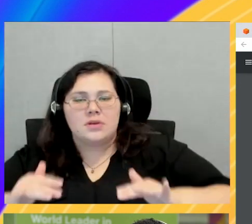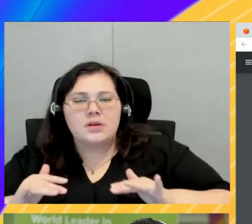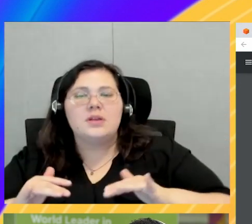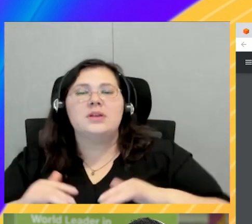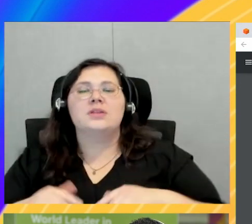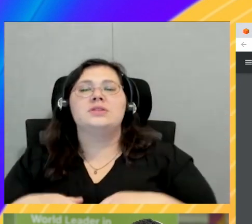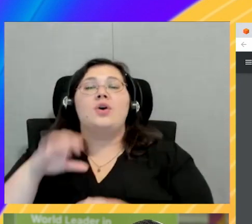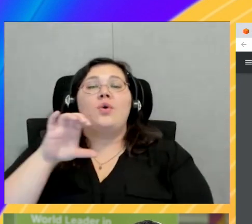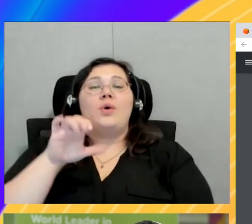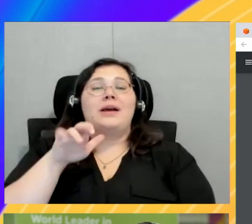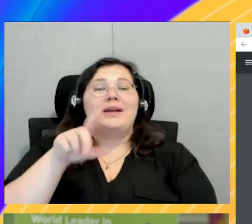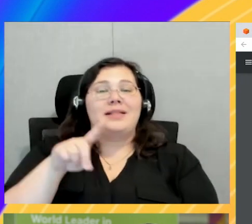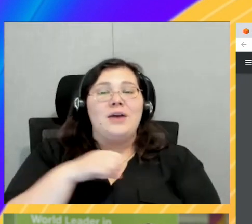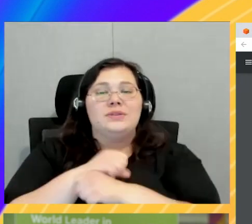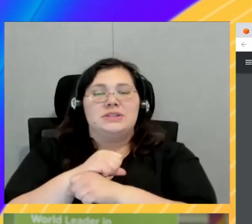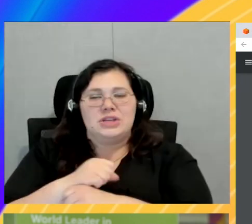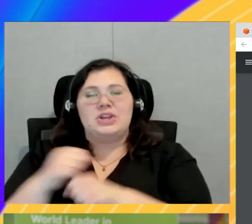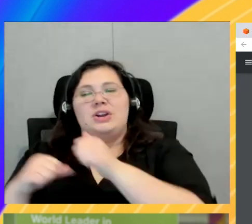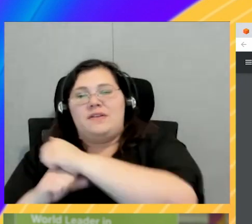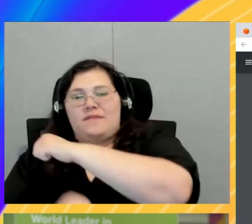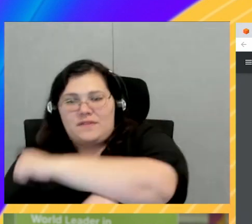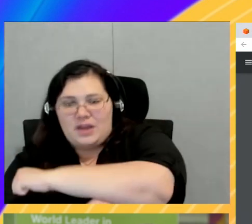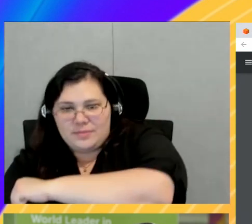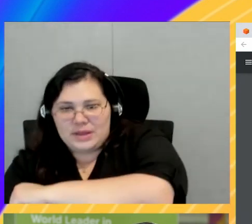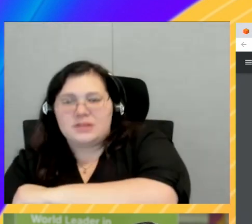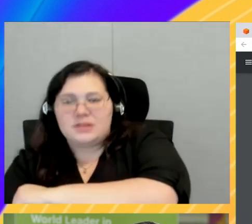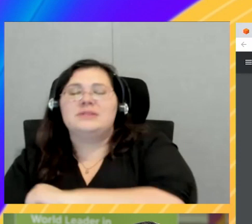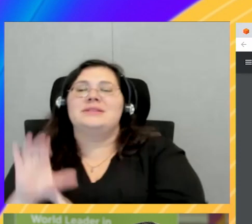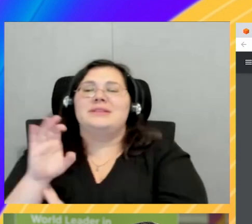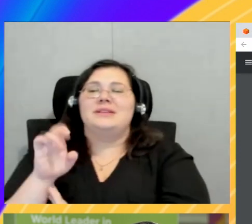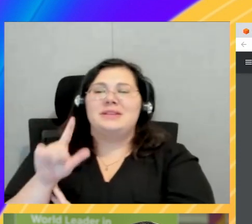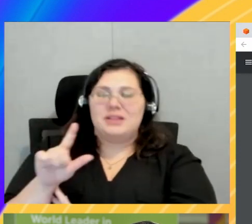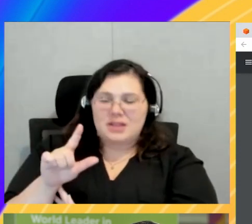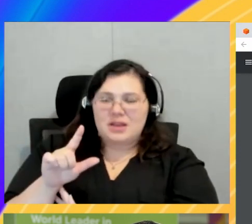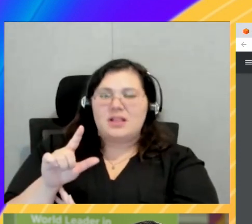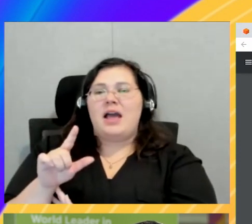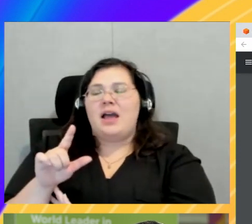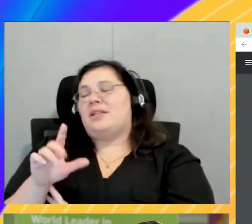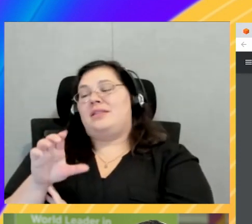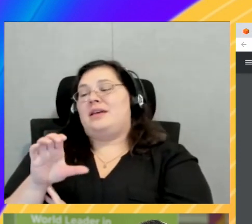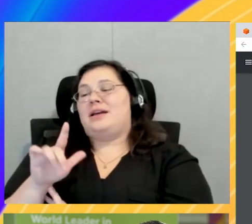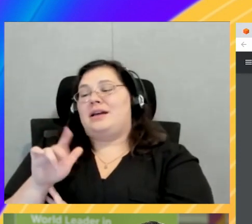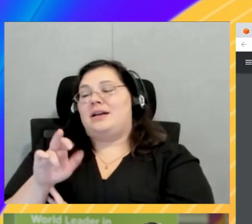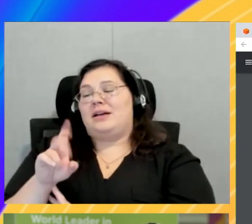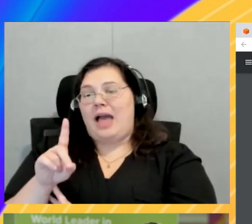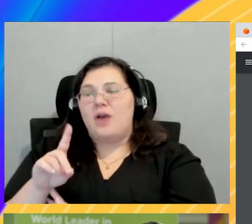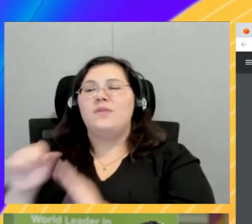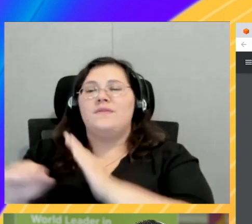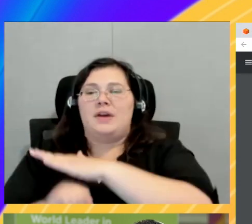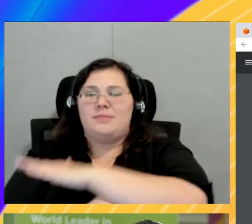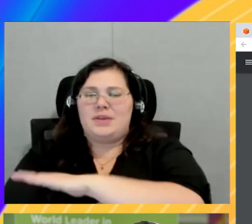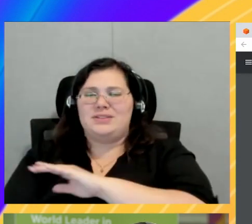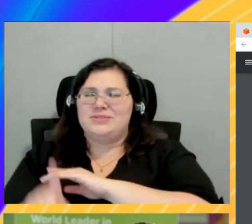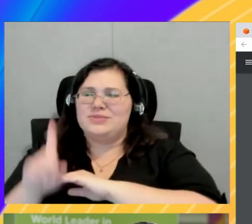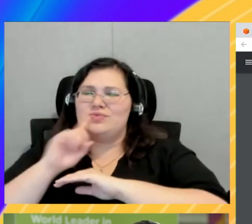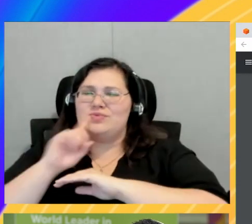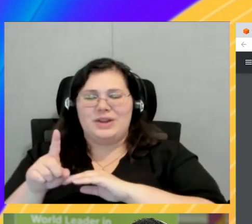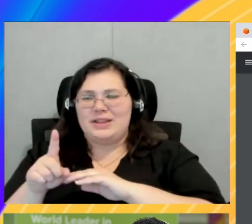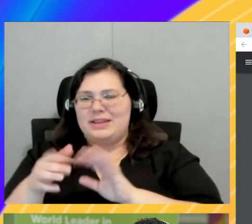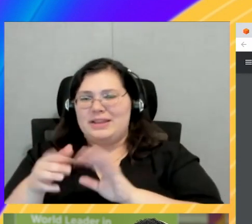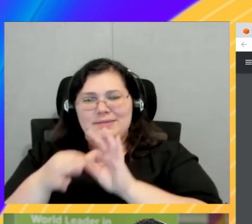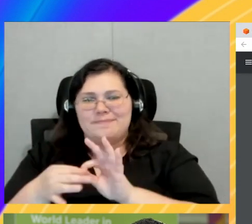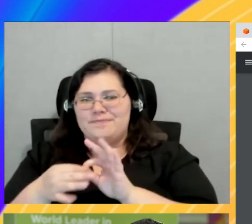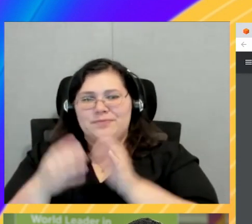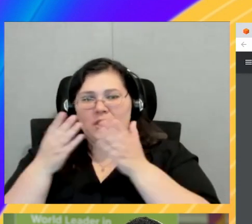So the cloud fundamentals are really just about the overall how the services